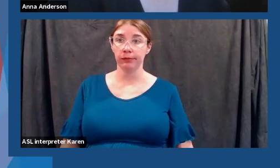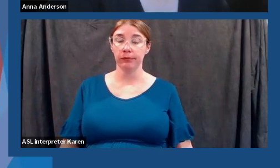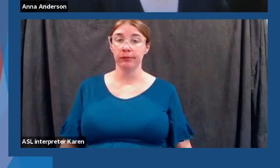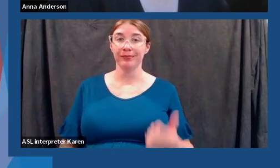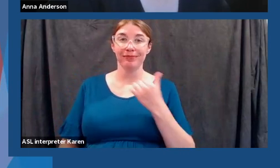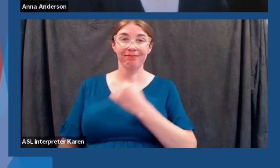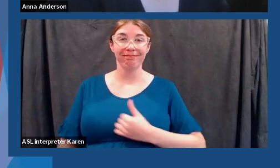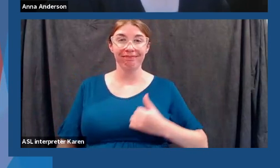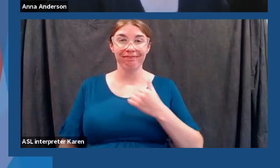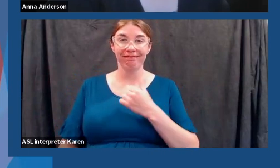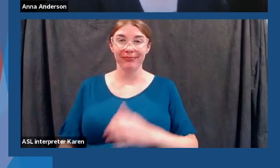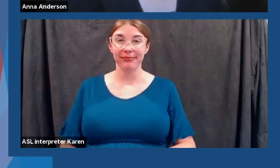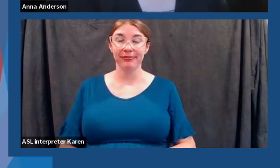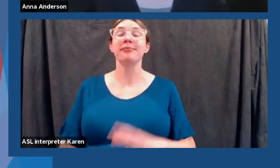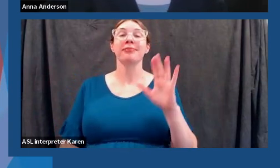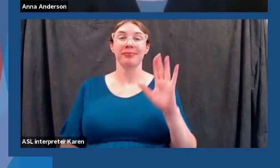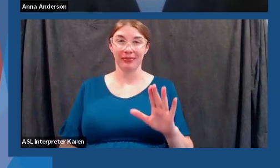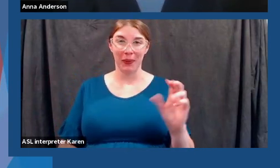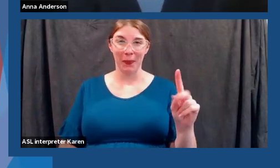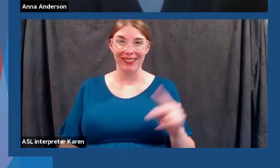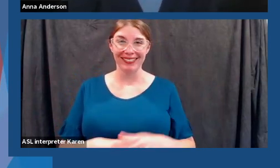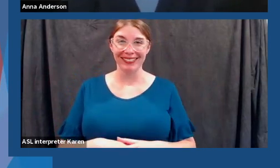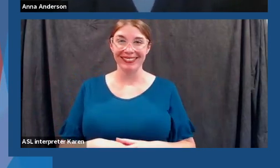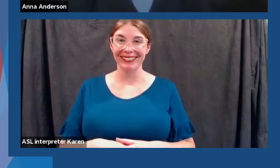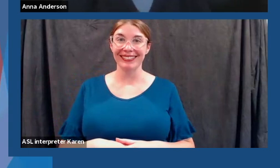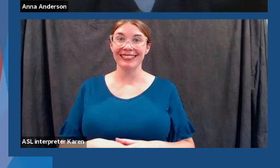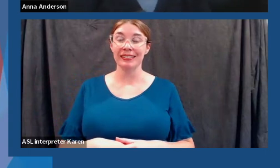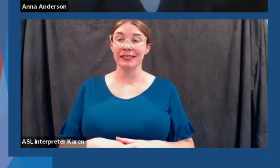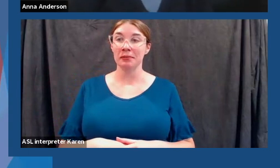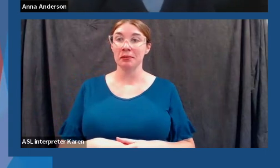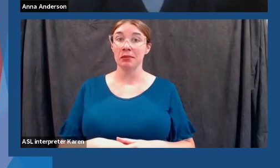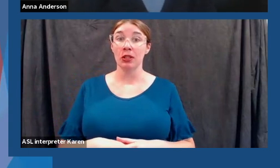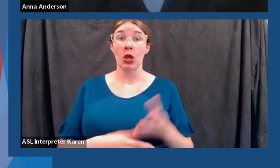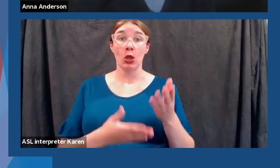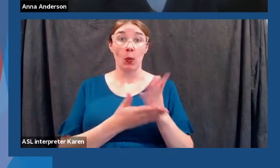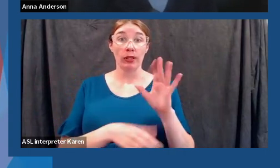Sorry. Okay. And losing the right to vote.